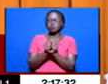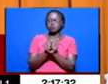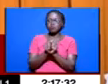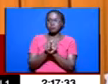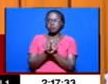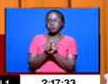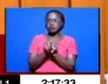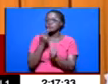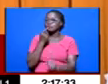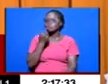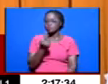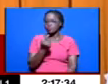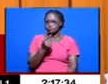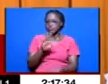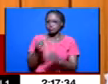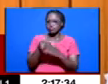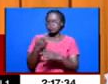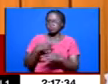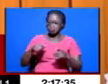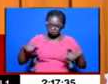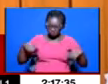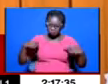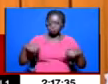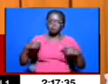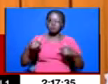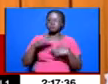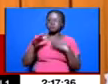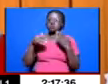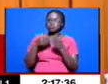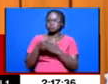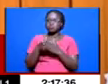I'm sure all of us are proud of and all of us